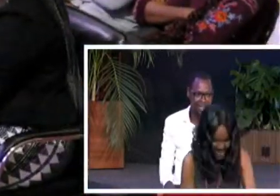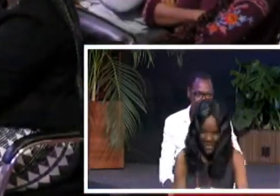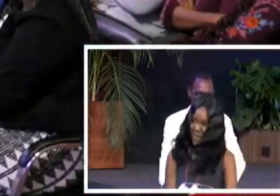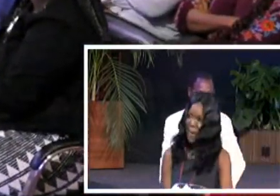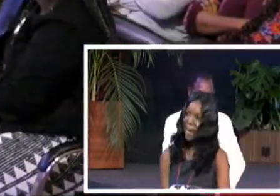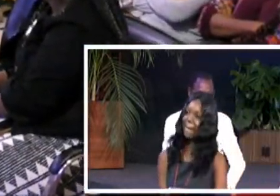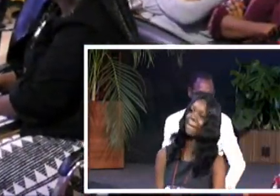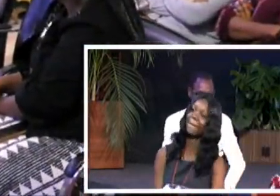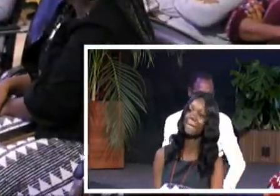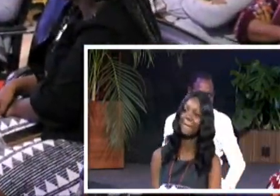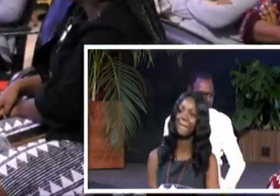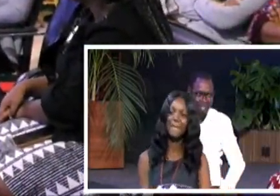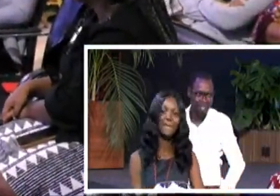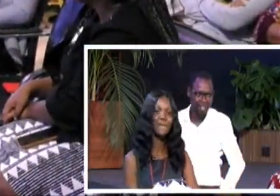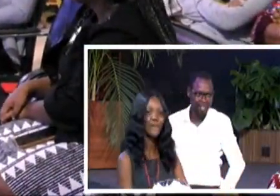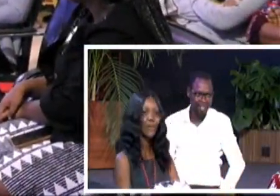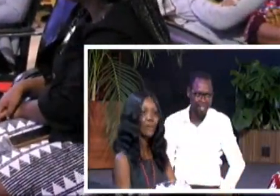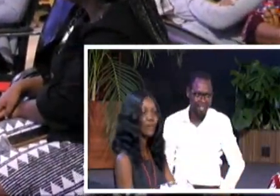I can't hear you.